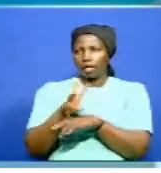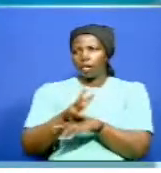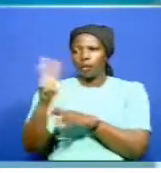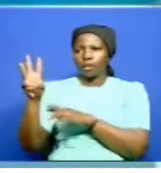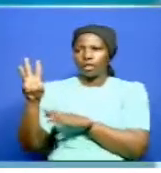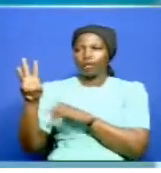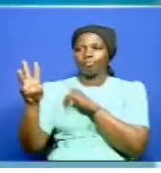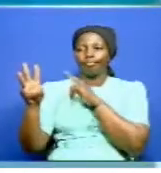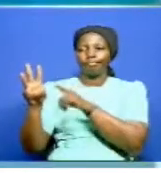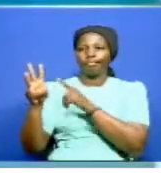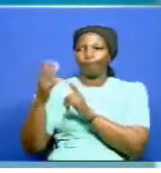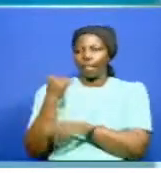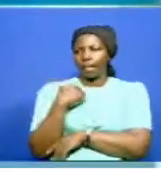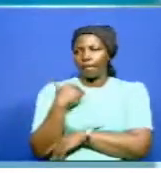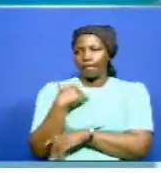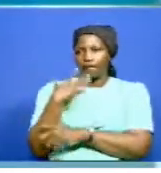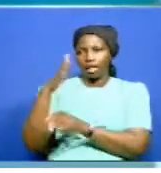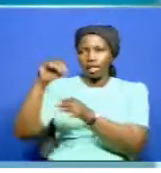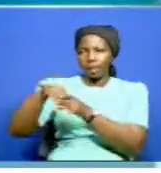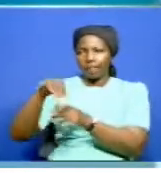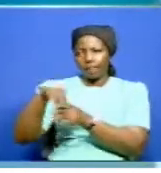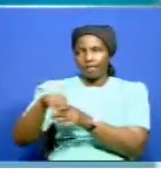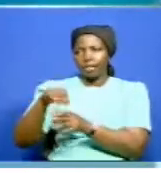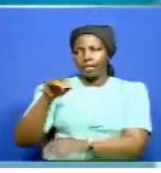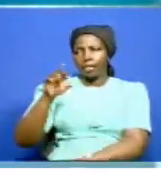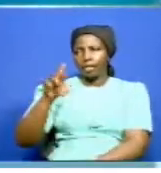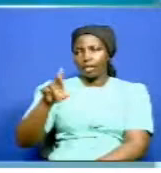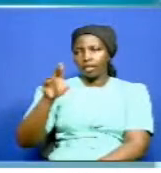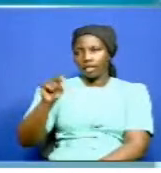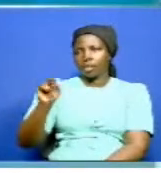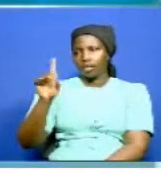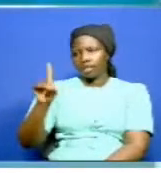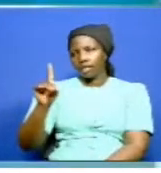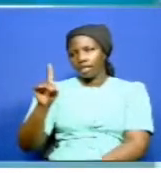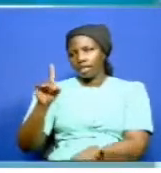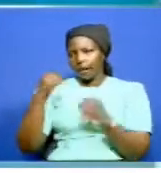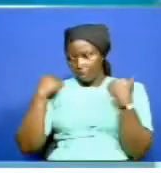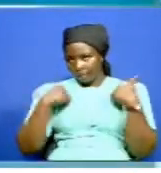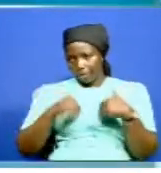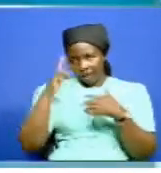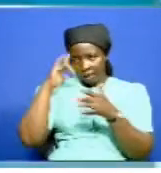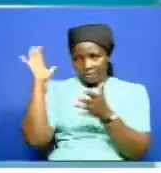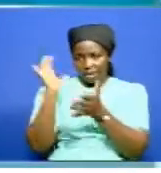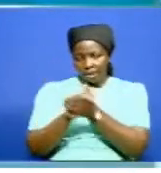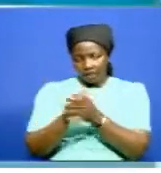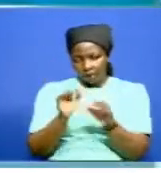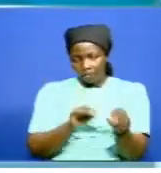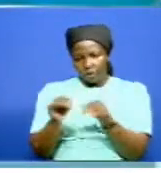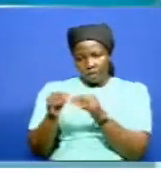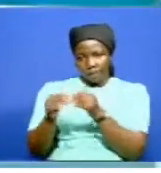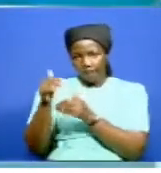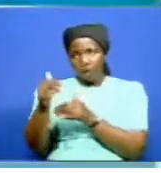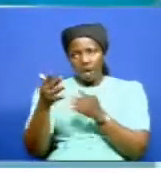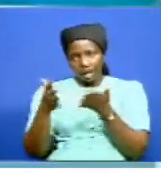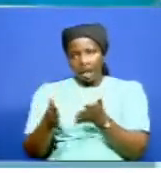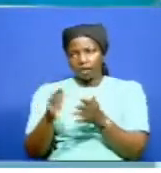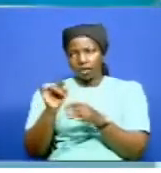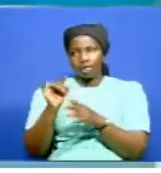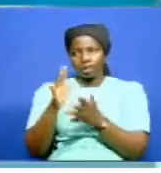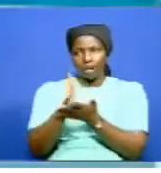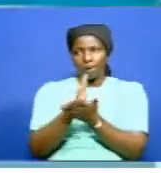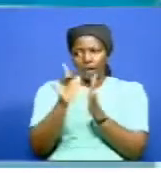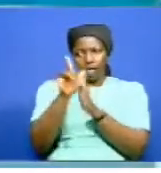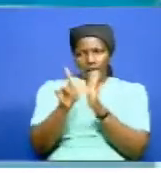have actually invested in R&D. So I believe that moving forward now, this will be some of the